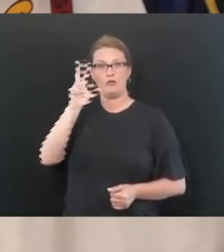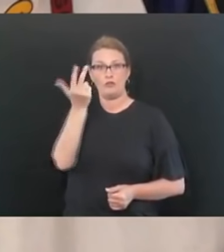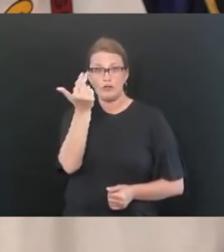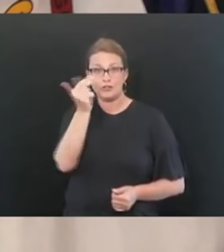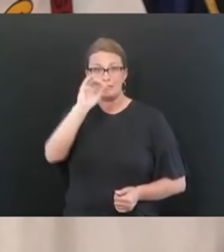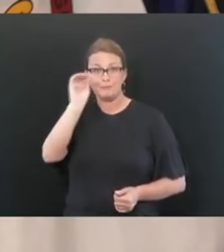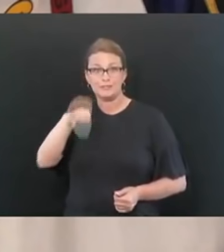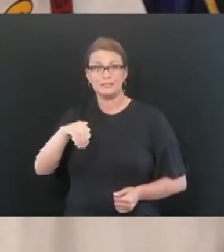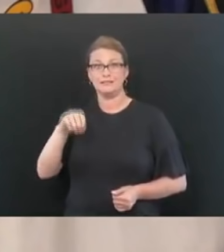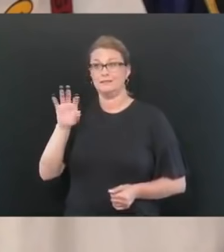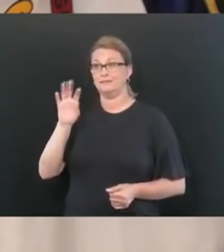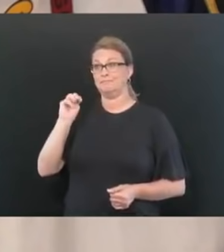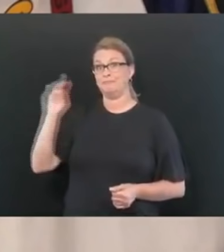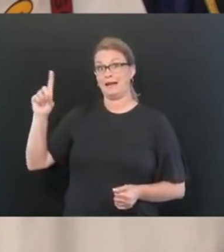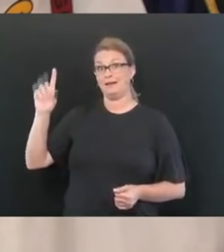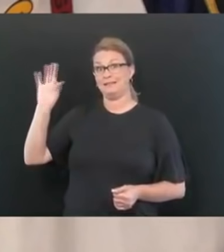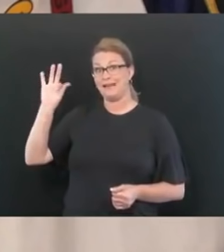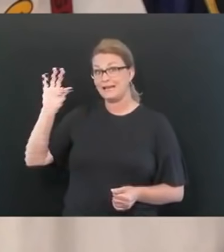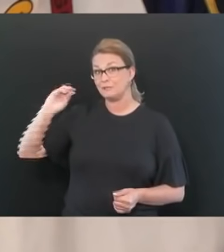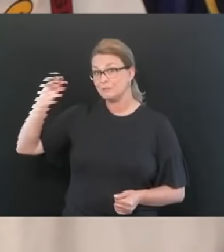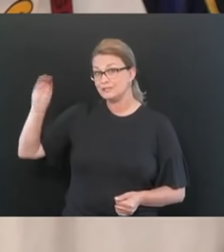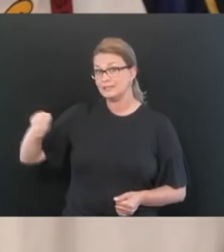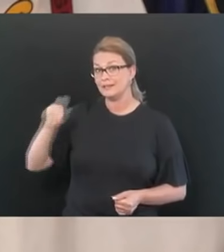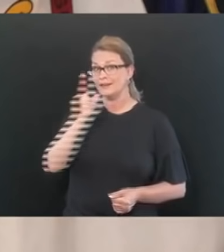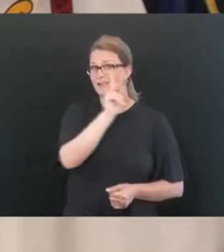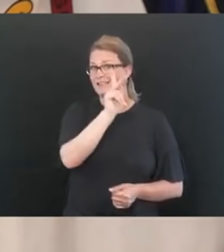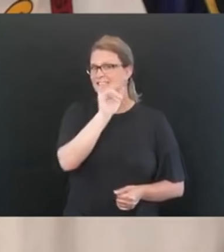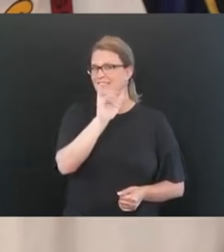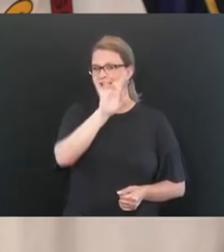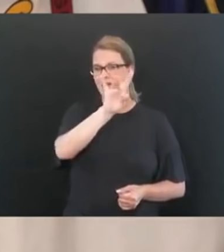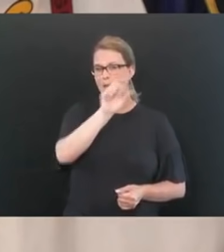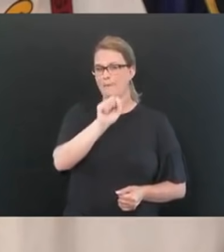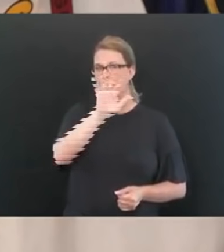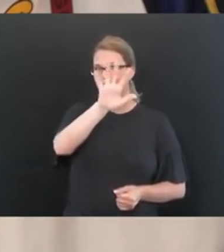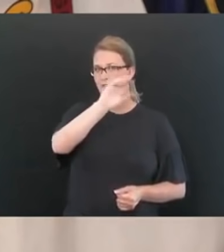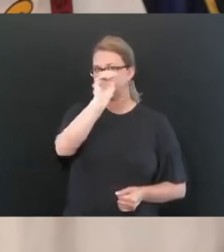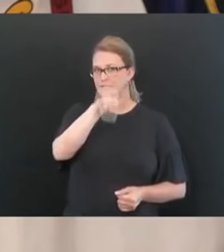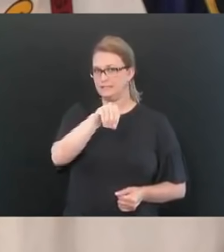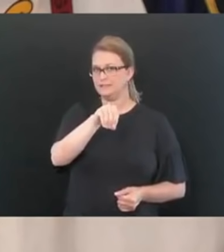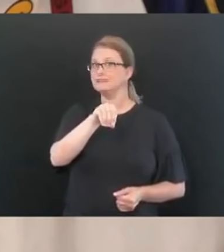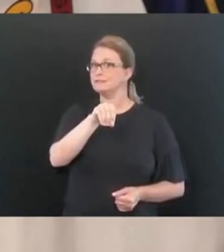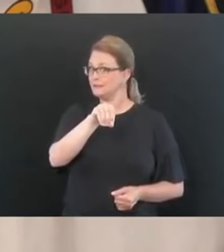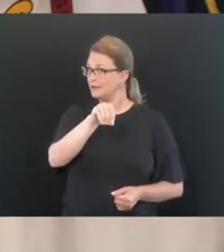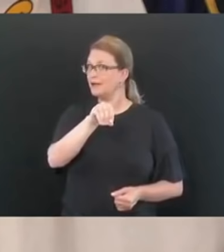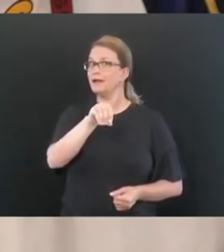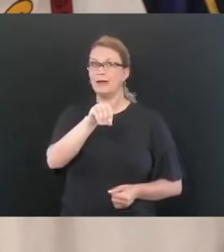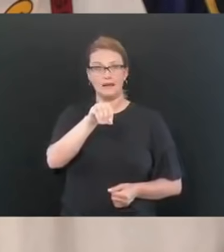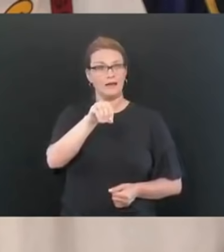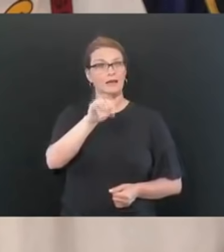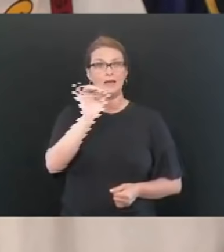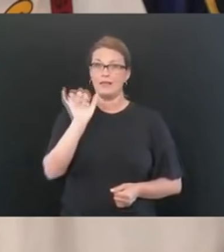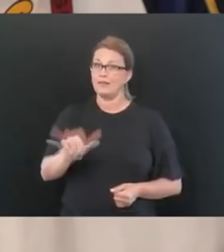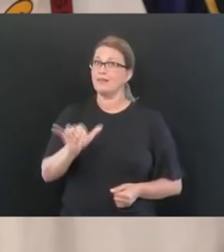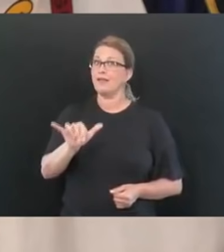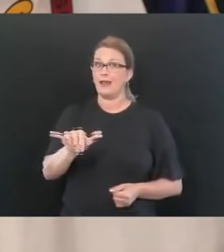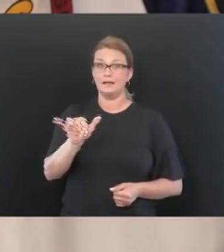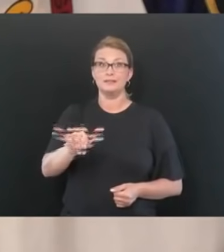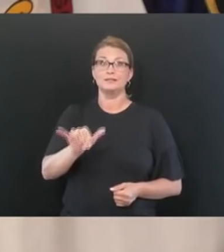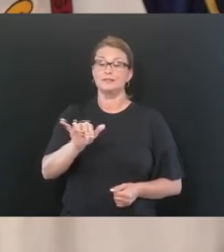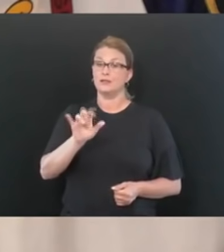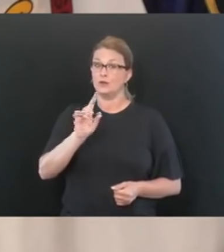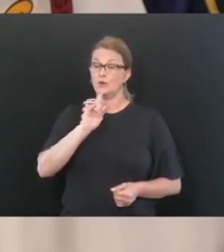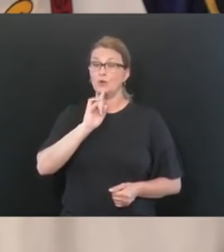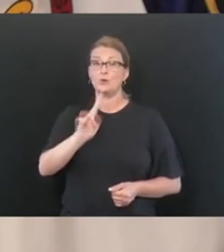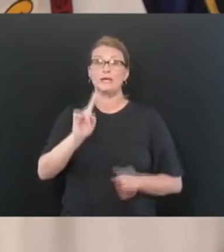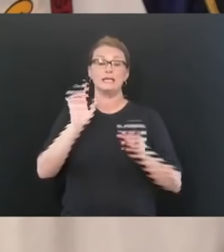Maryland's at 19, and Kentucky's at 8.5. You really have done